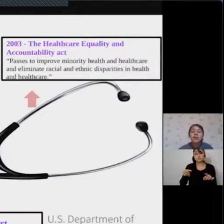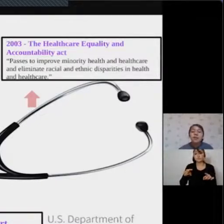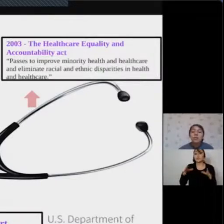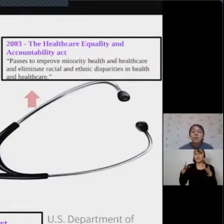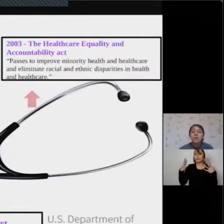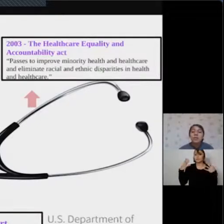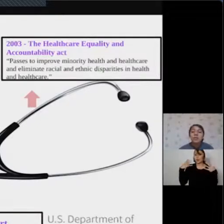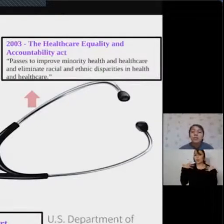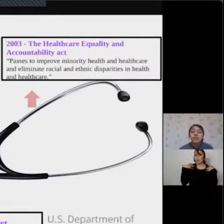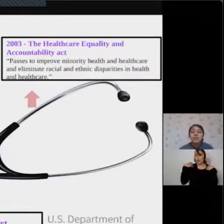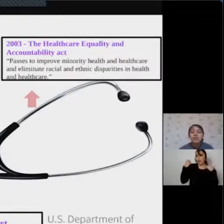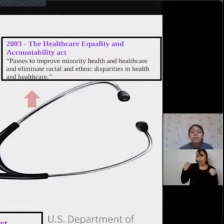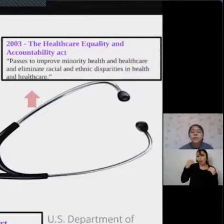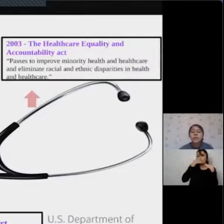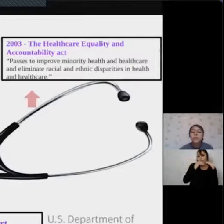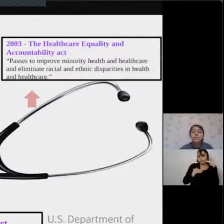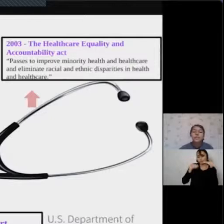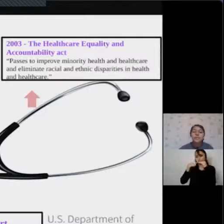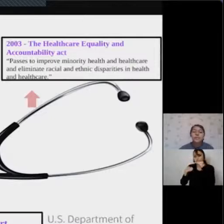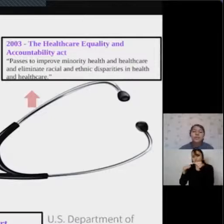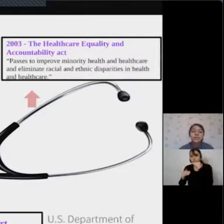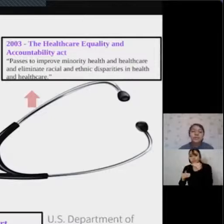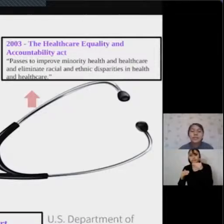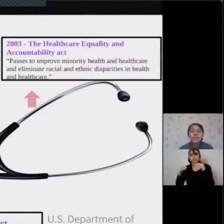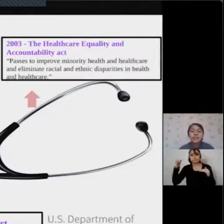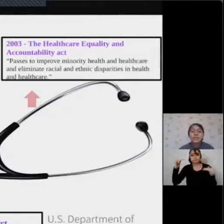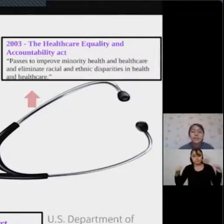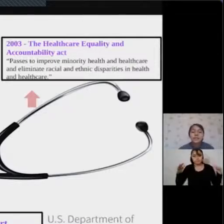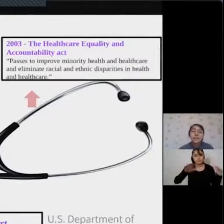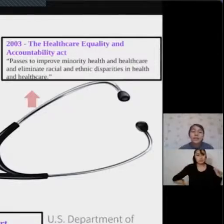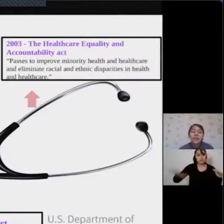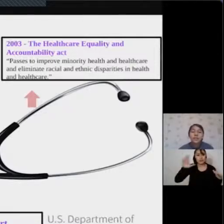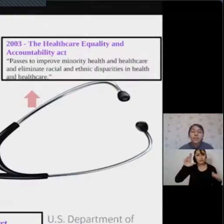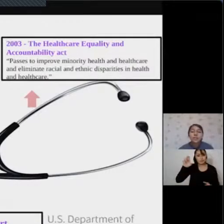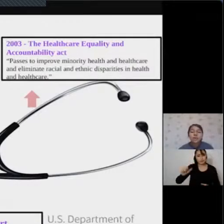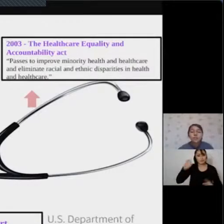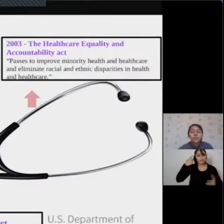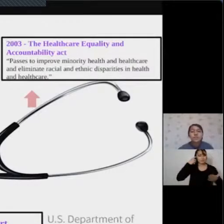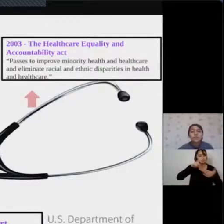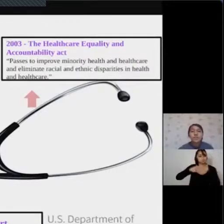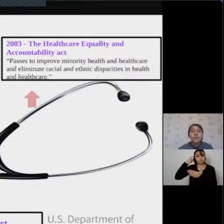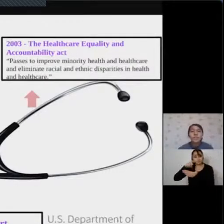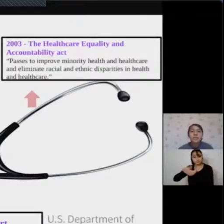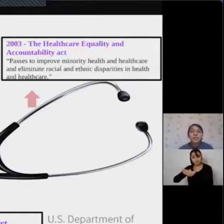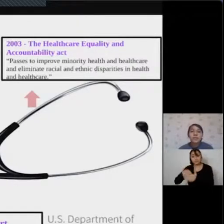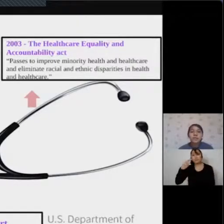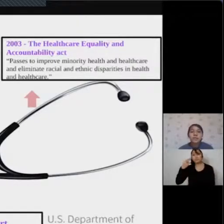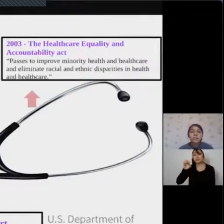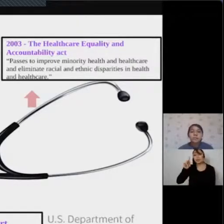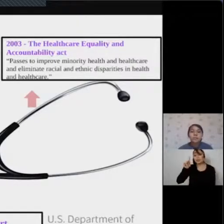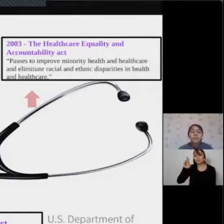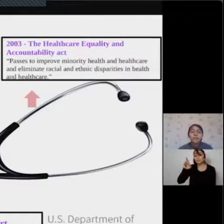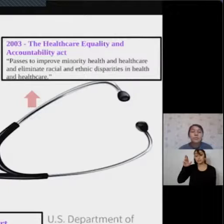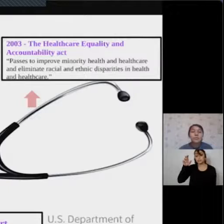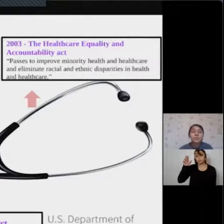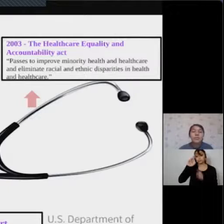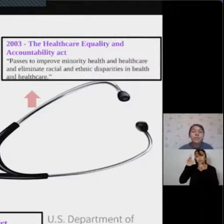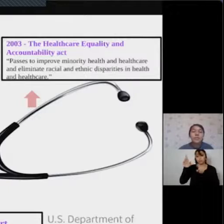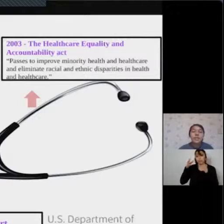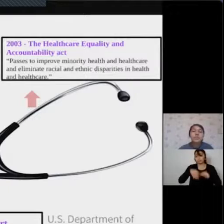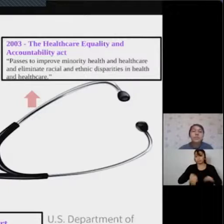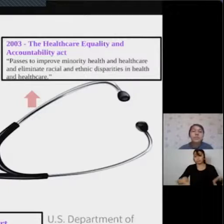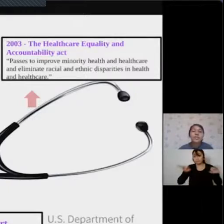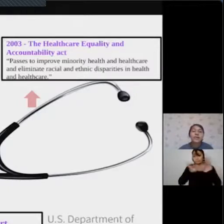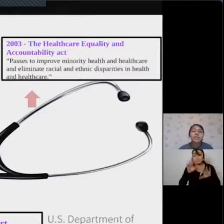disparities among racial and ethnic minorities in the United States. So the Heckler Report was a very big deal because it was the